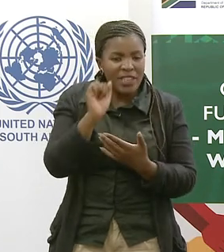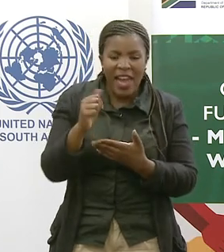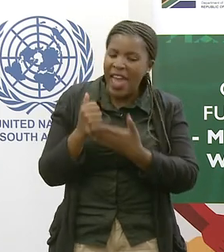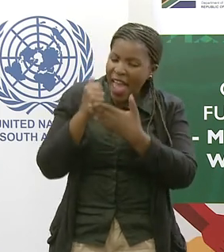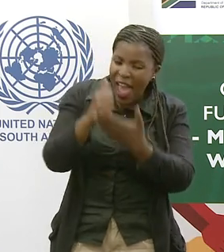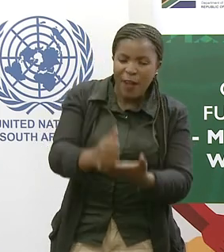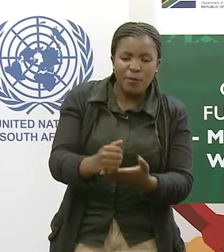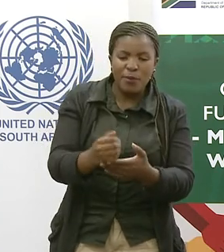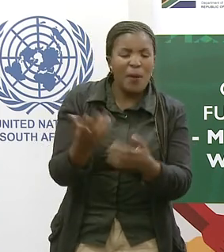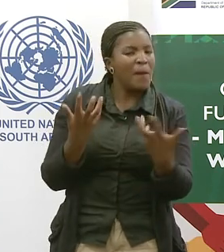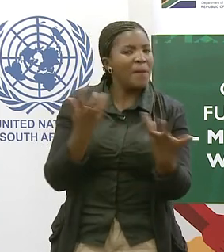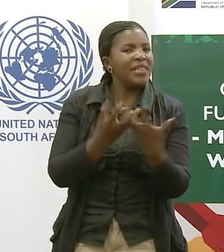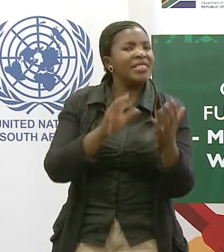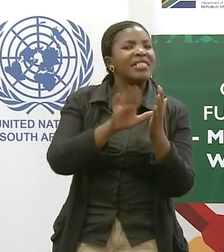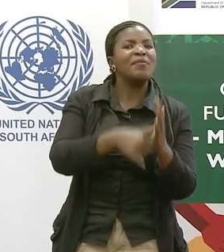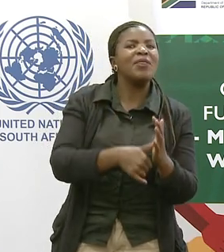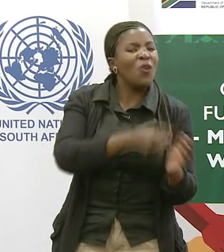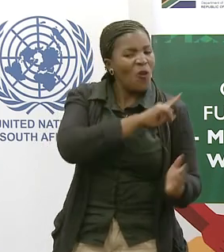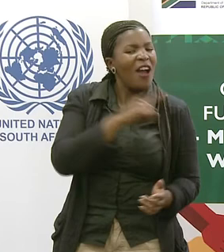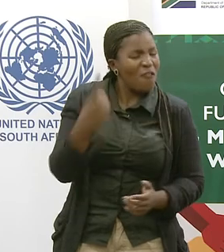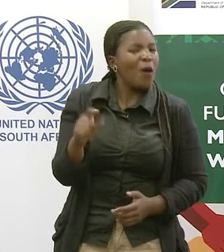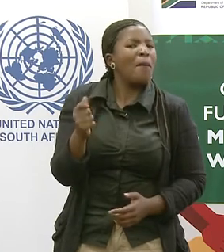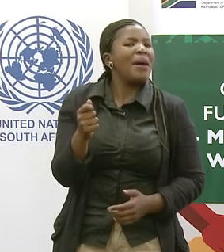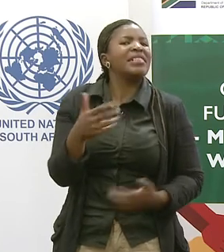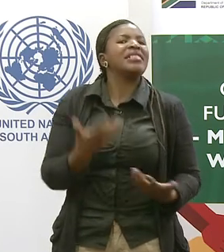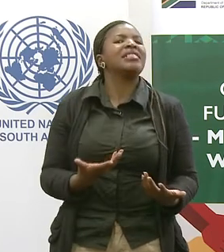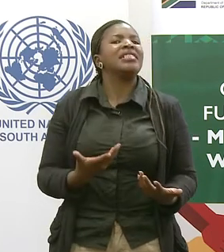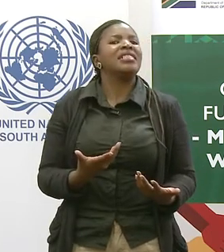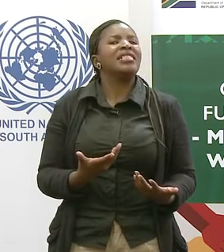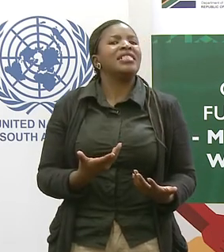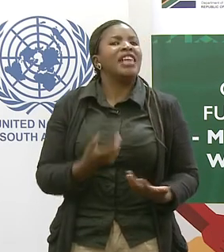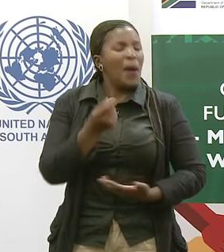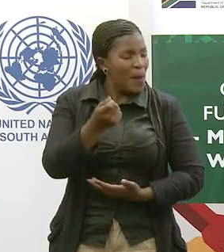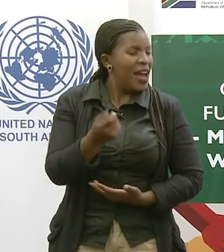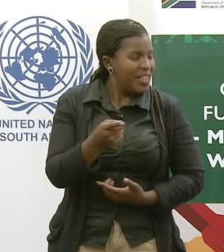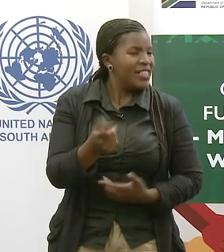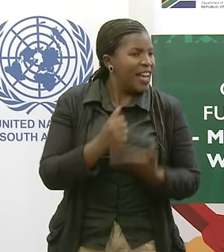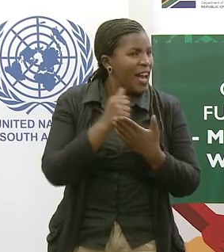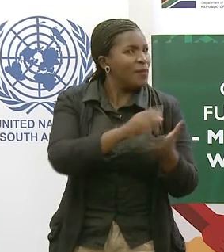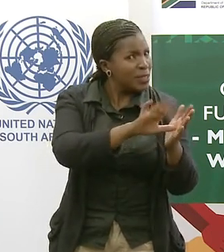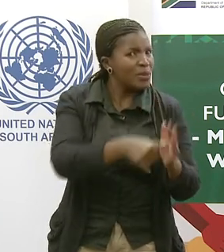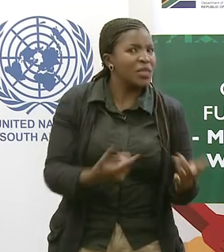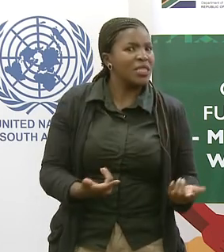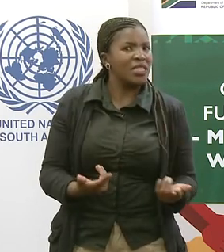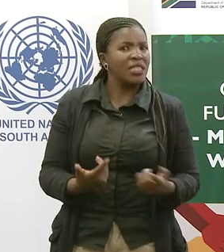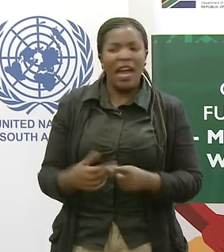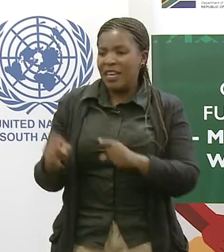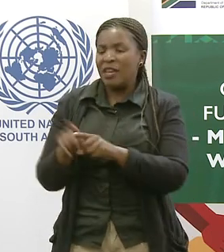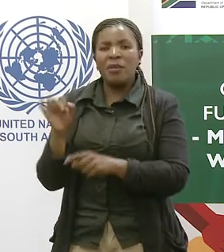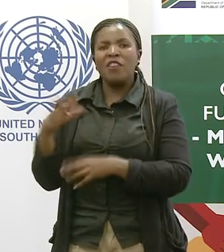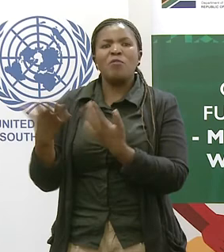the ANC R1 million each for every 20 million they spend on disability, you'll see the